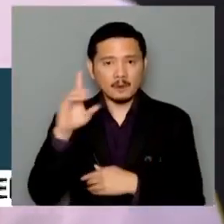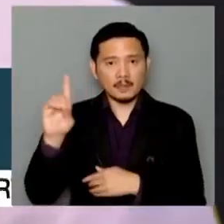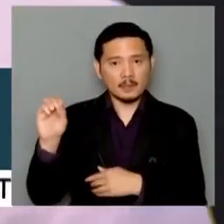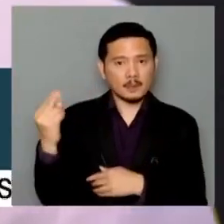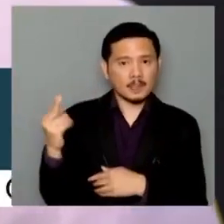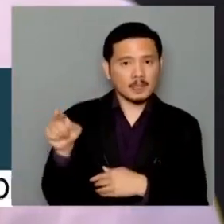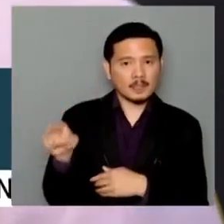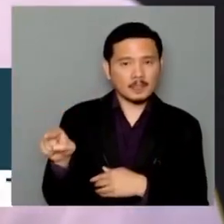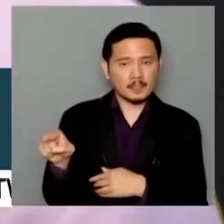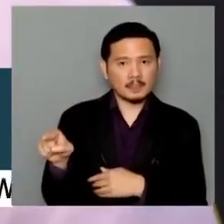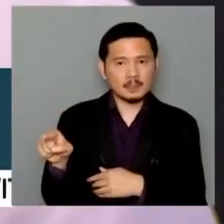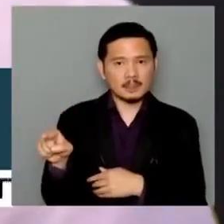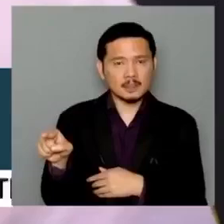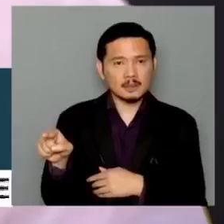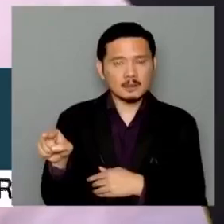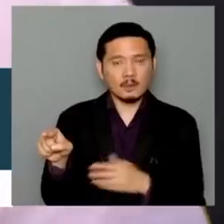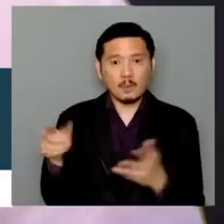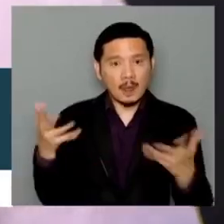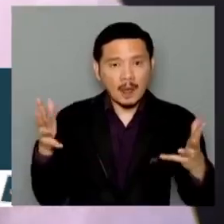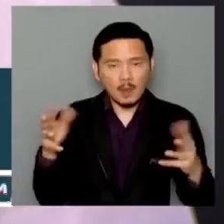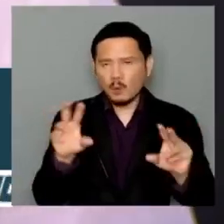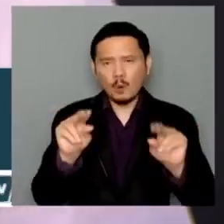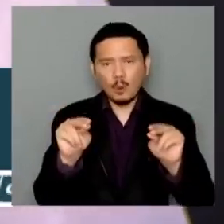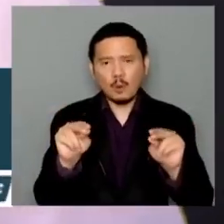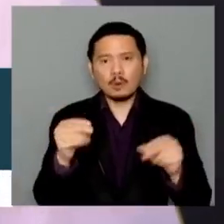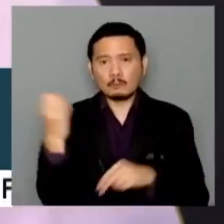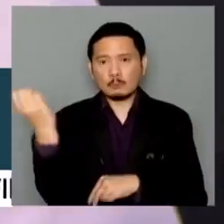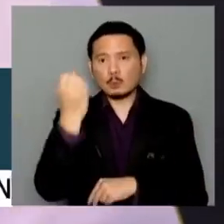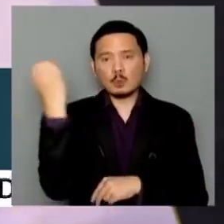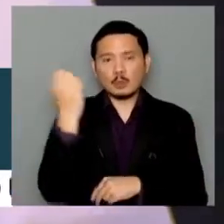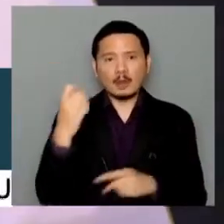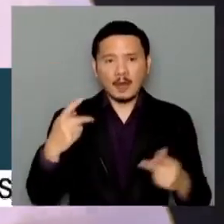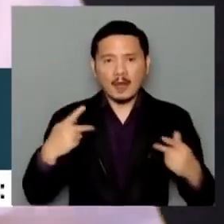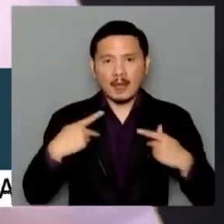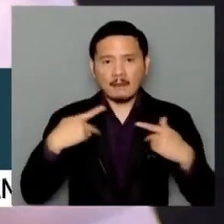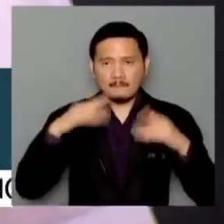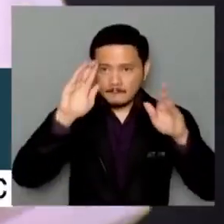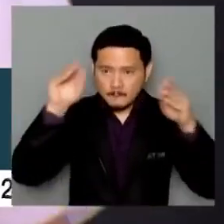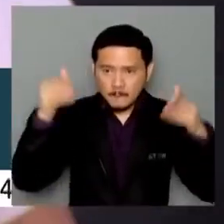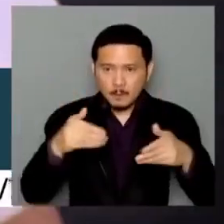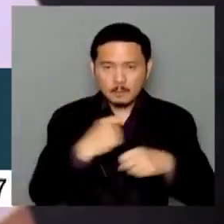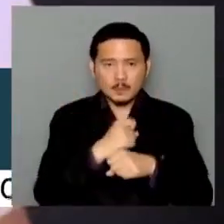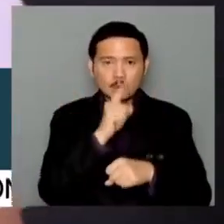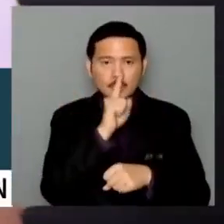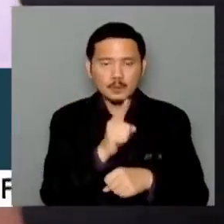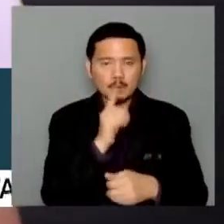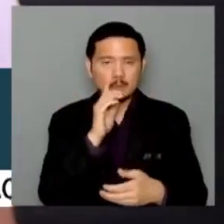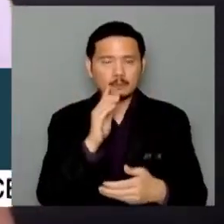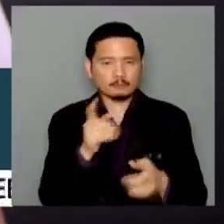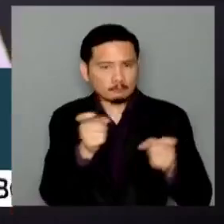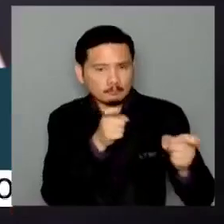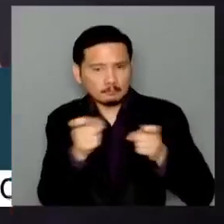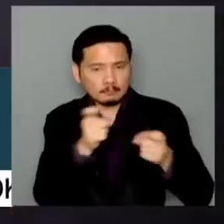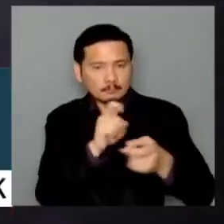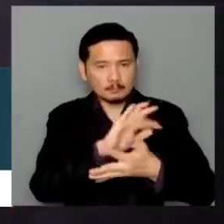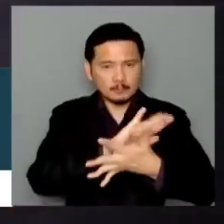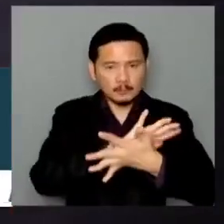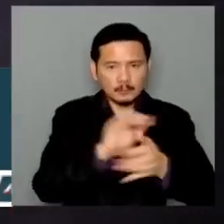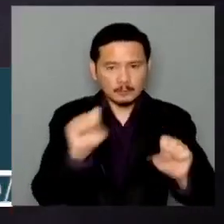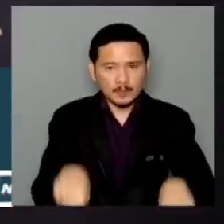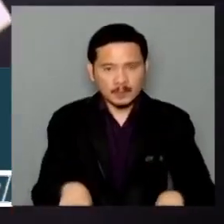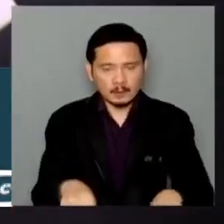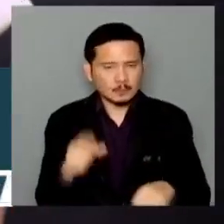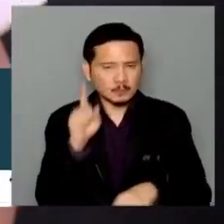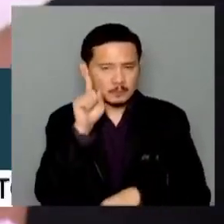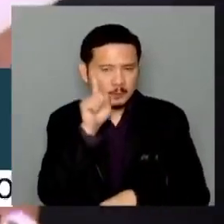that there is no urgency on the part of the government to address the ongoing pandemic situation, as they stress that the